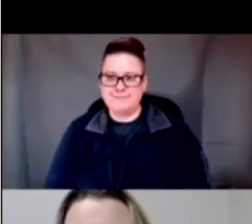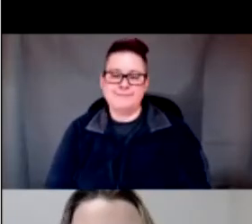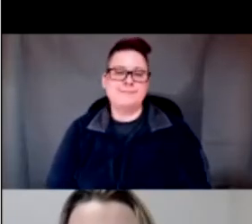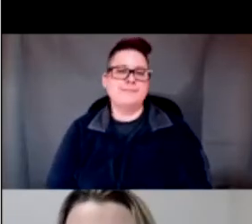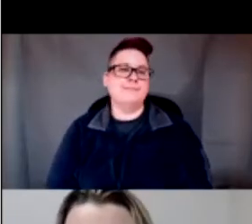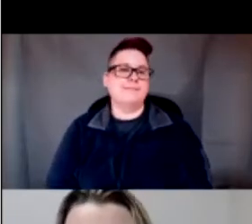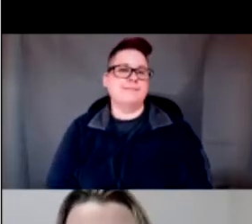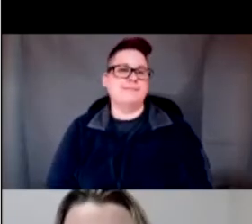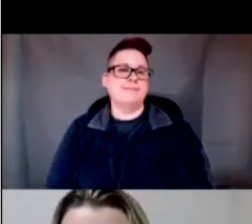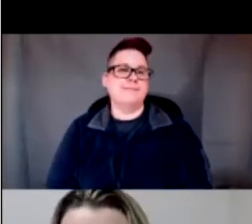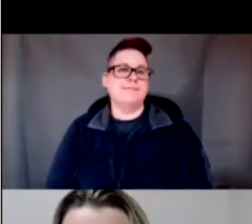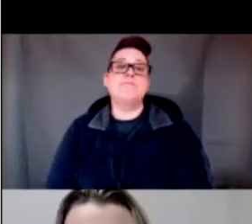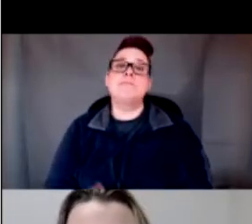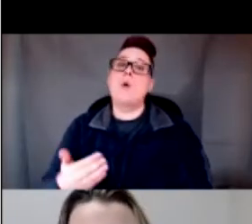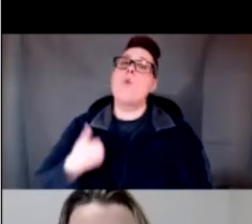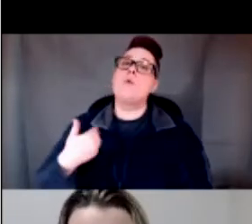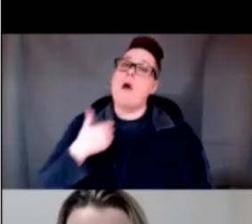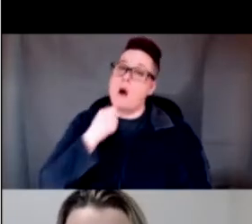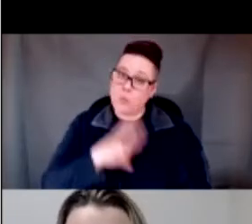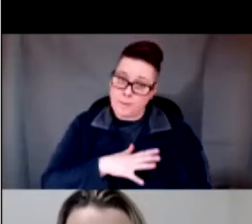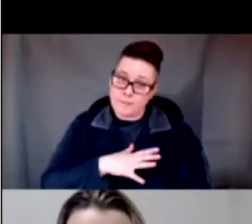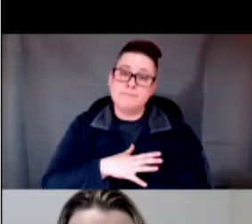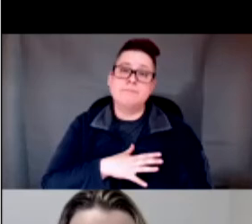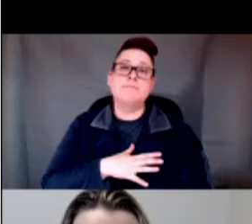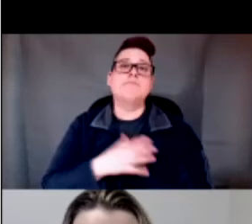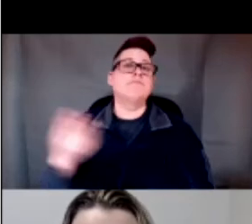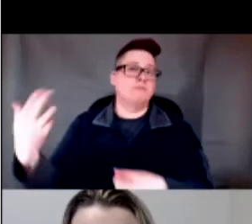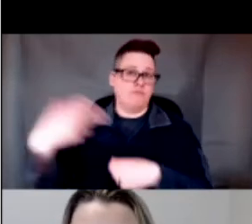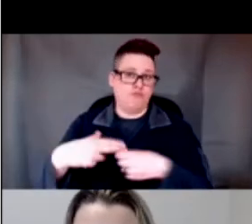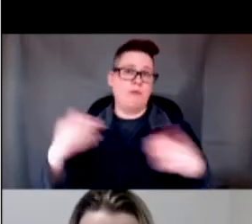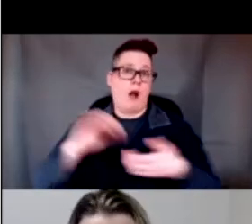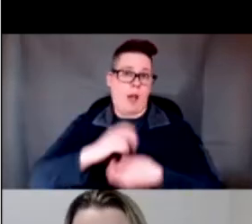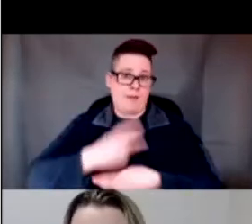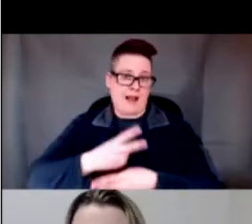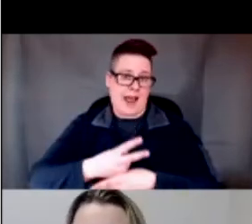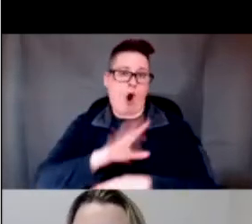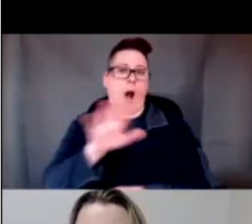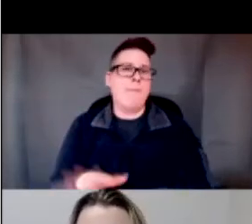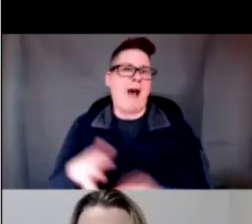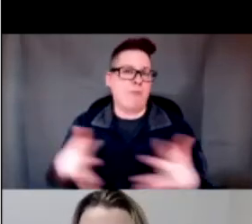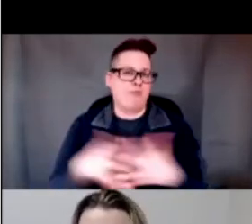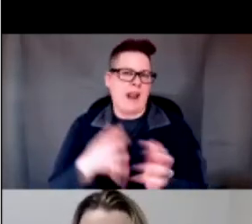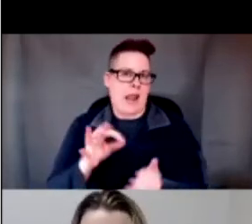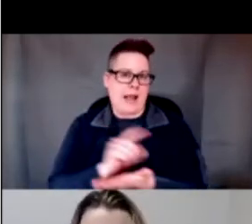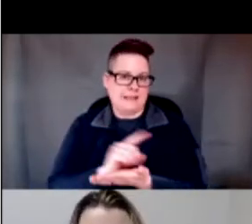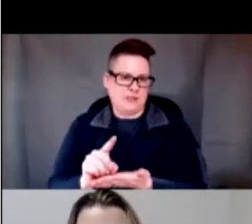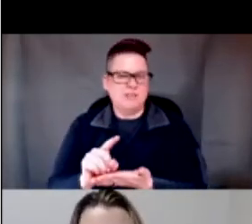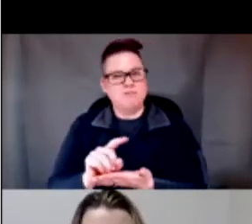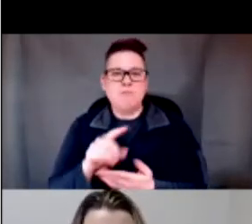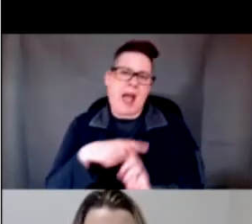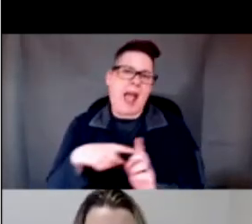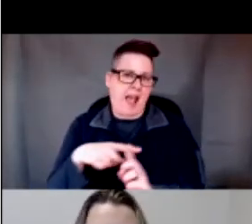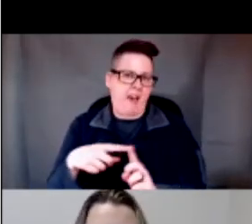So we had a young woman who entered collaborative care at approximately 19 weeks, so almost halfway through